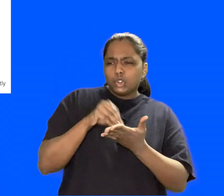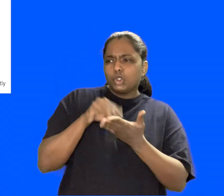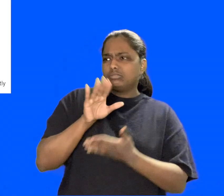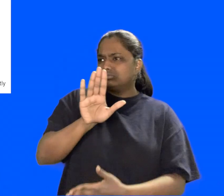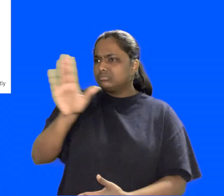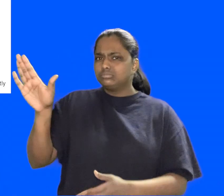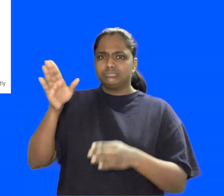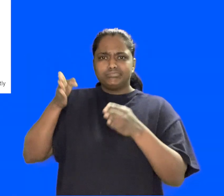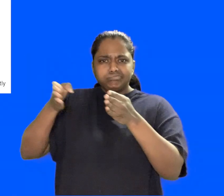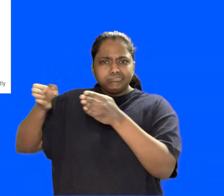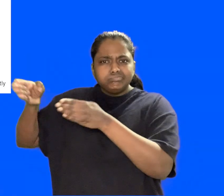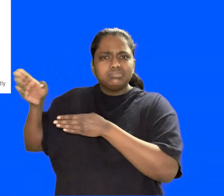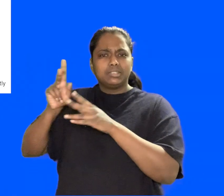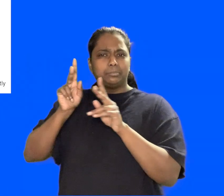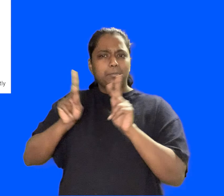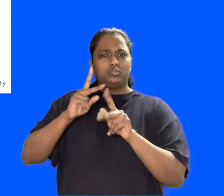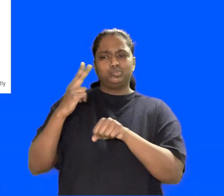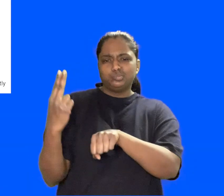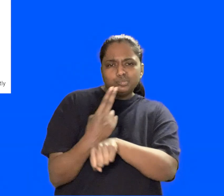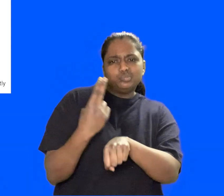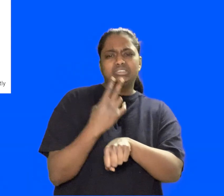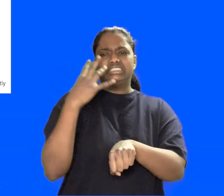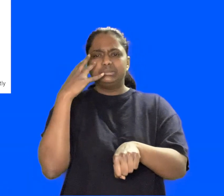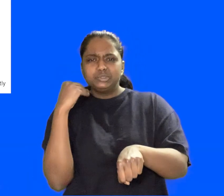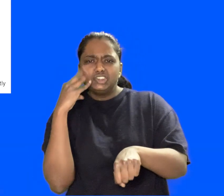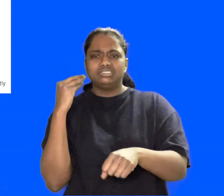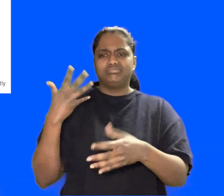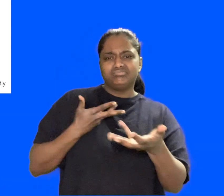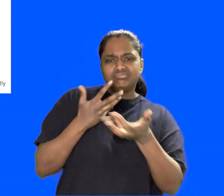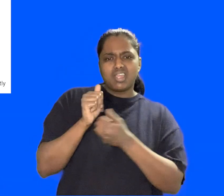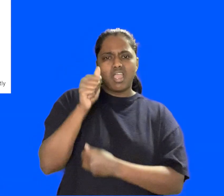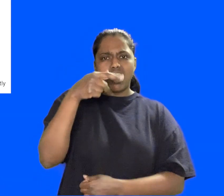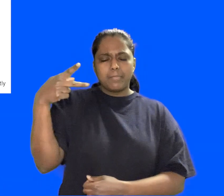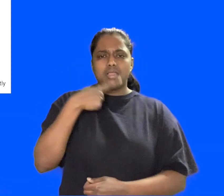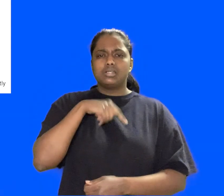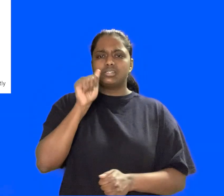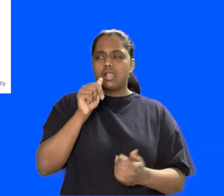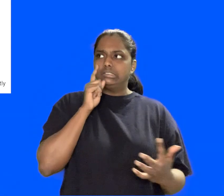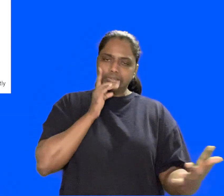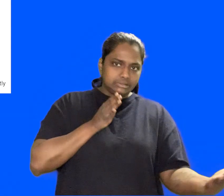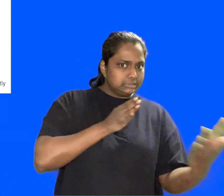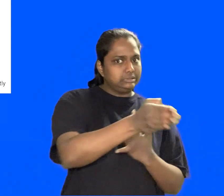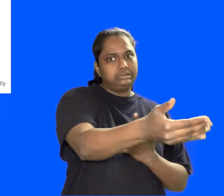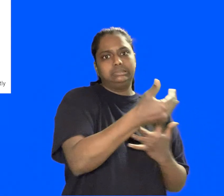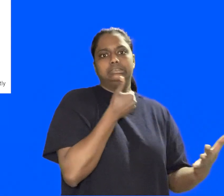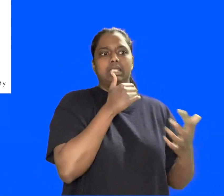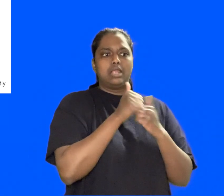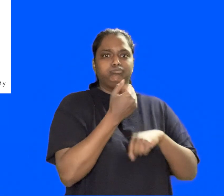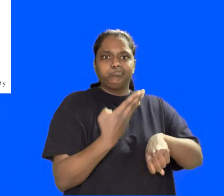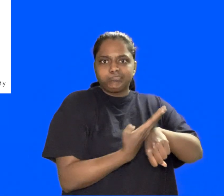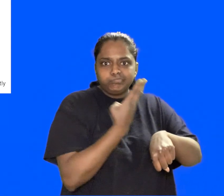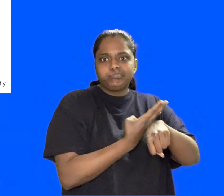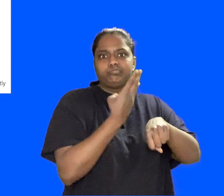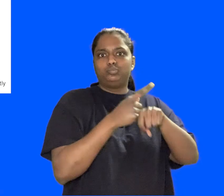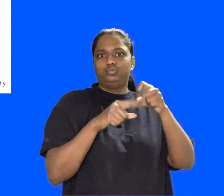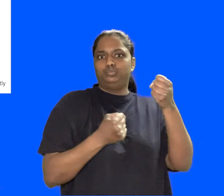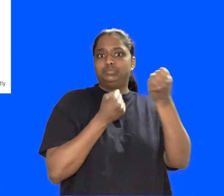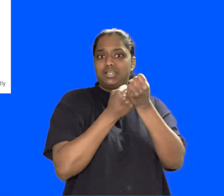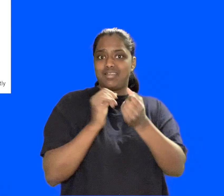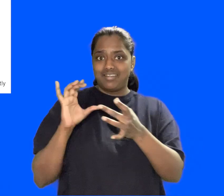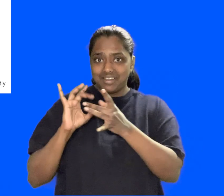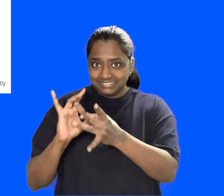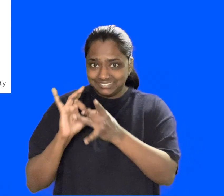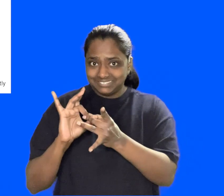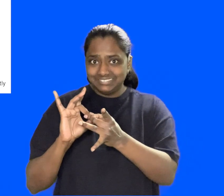So the tasks that we focused on in usability testing were viewing another artist's profile on the app, creating their own Network